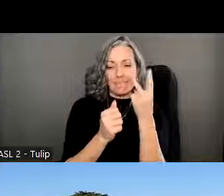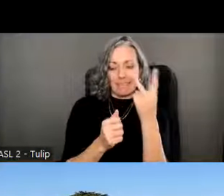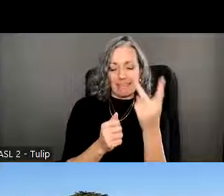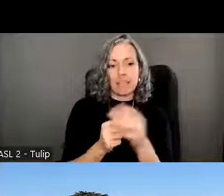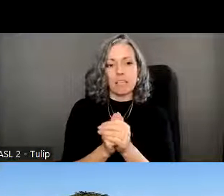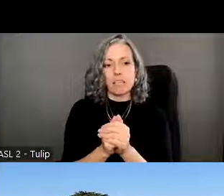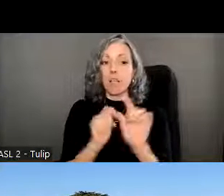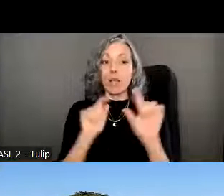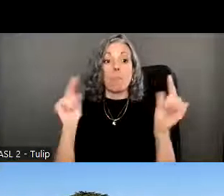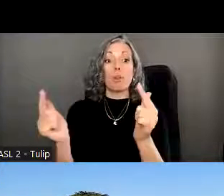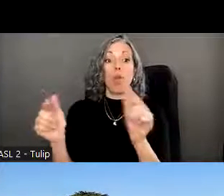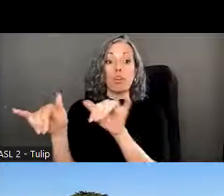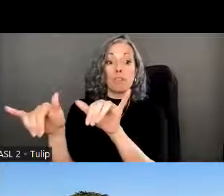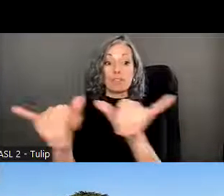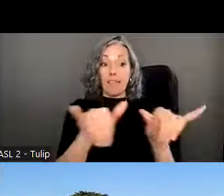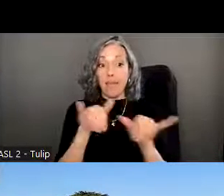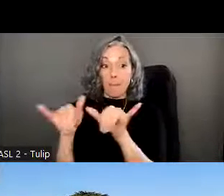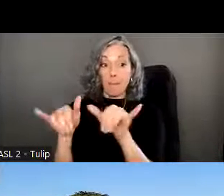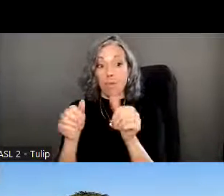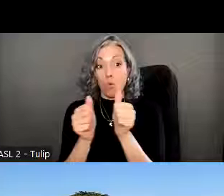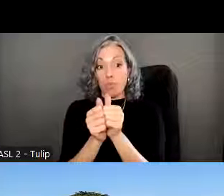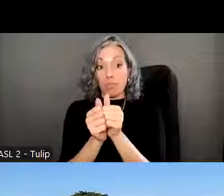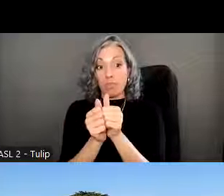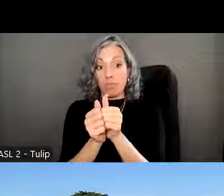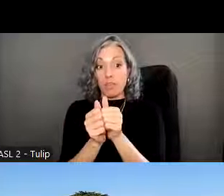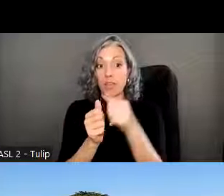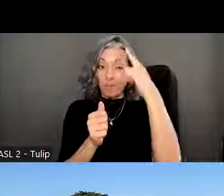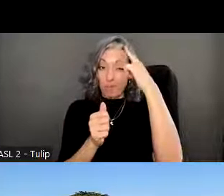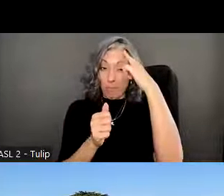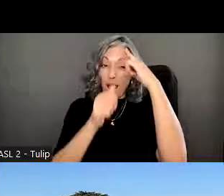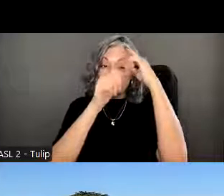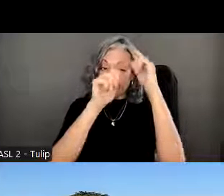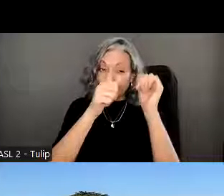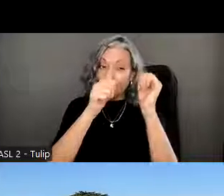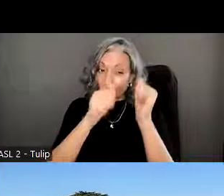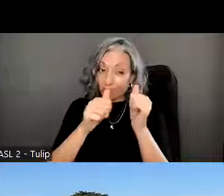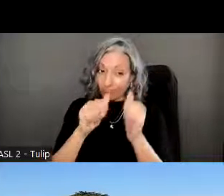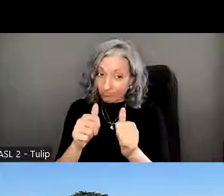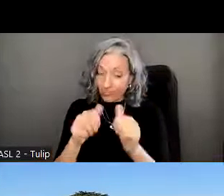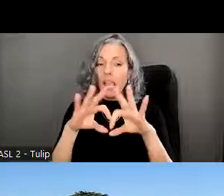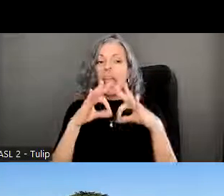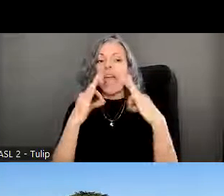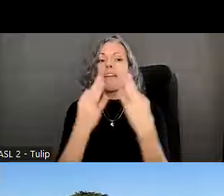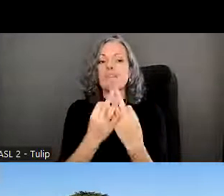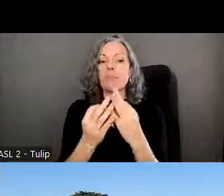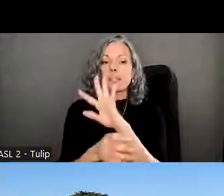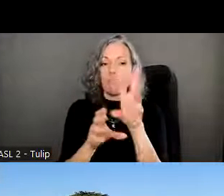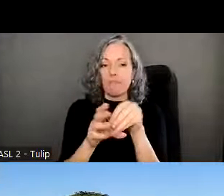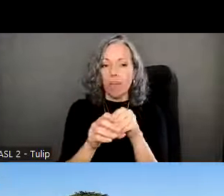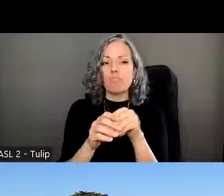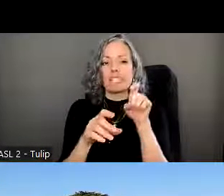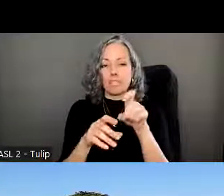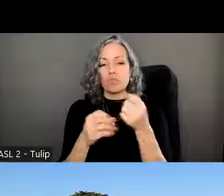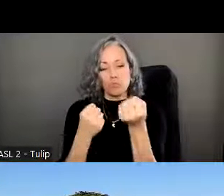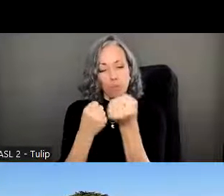the commonality of loss of cognitive functioning and family members and others needing to step